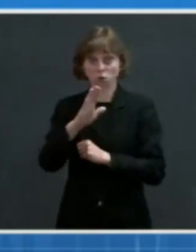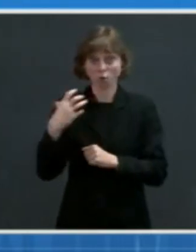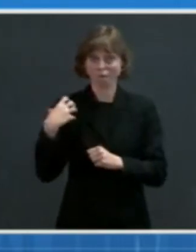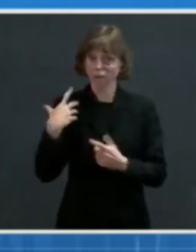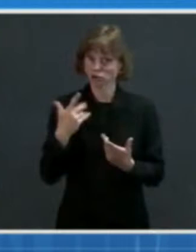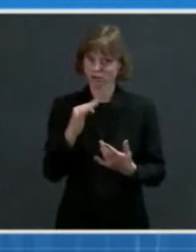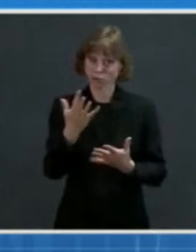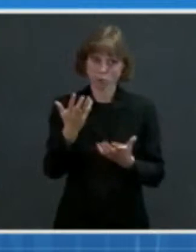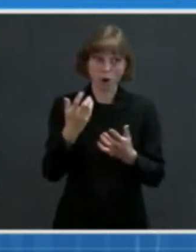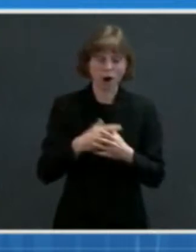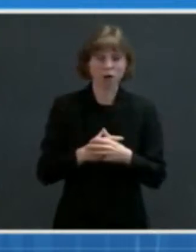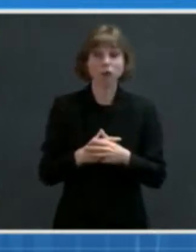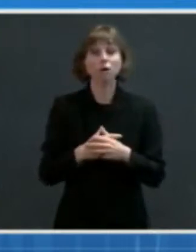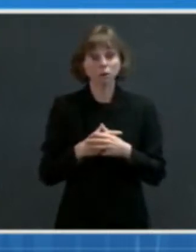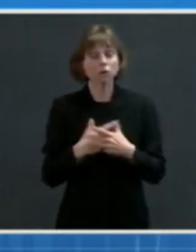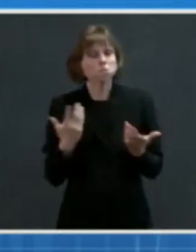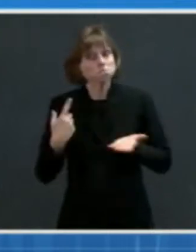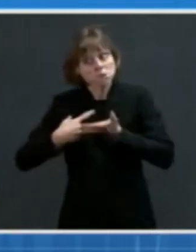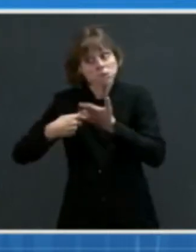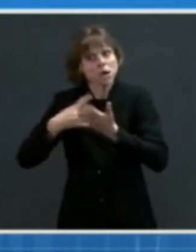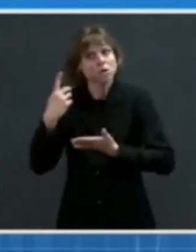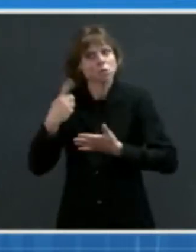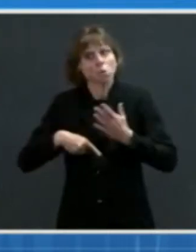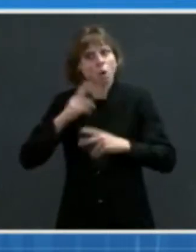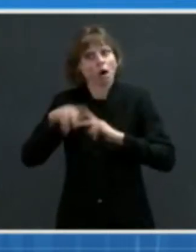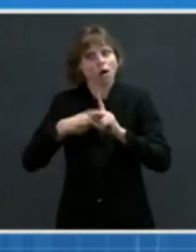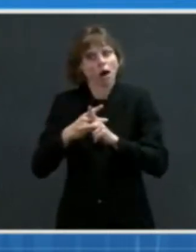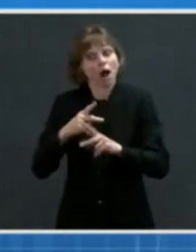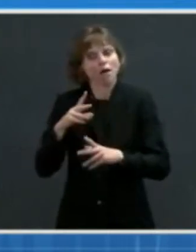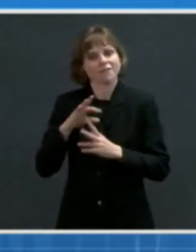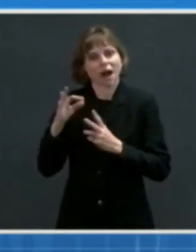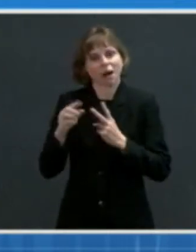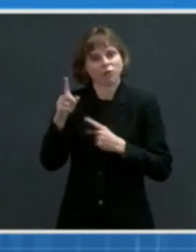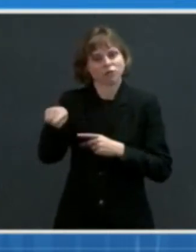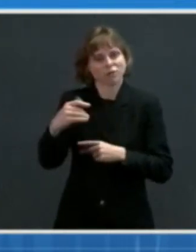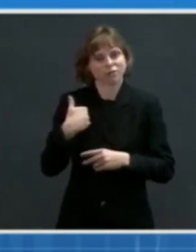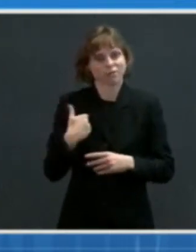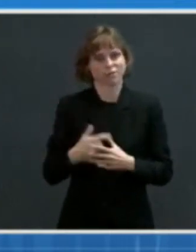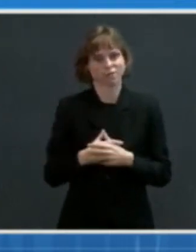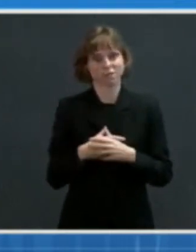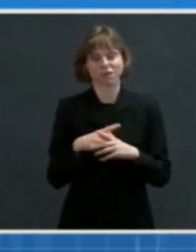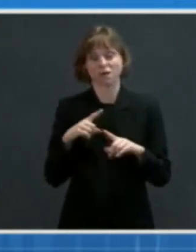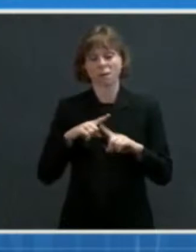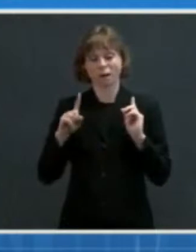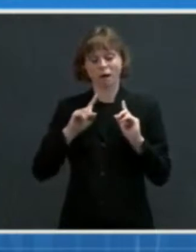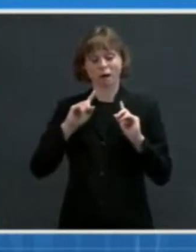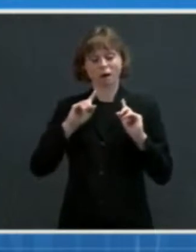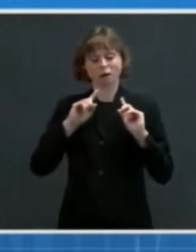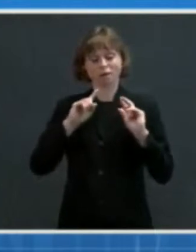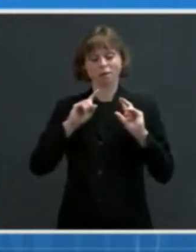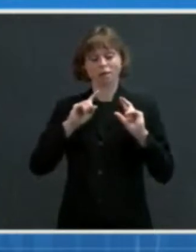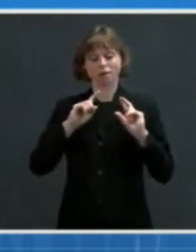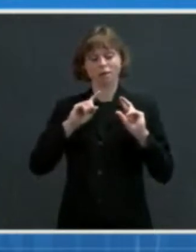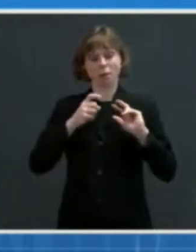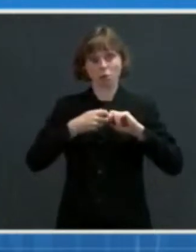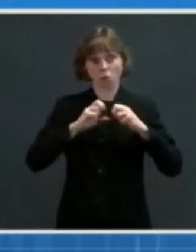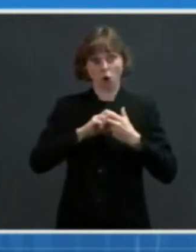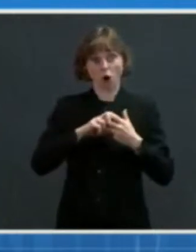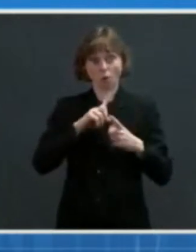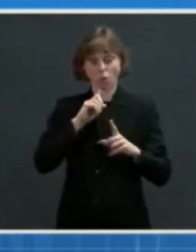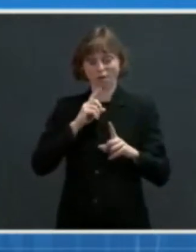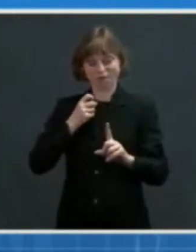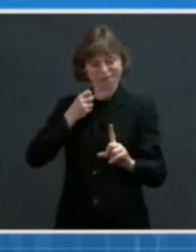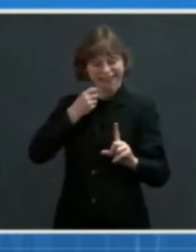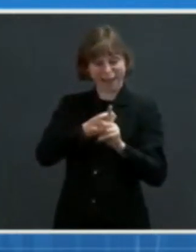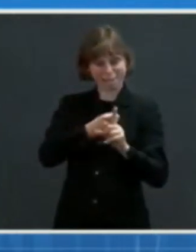talk about what kind of options you might have. The issue with the impact of what goes on in Brazil and the rest of the